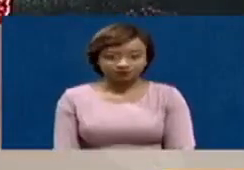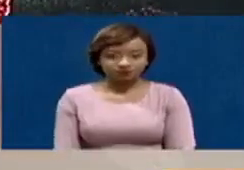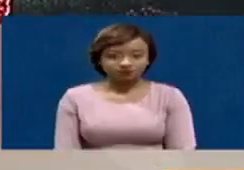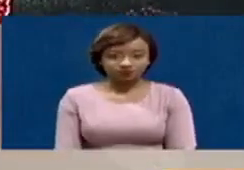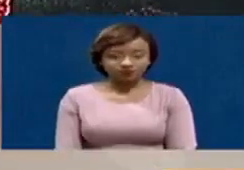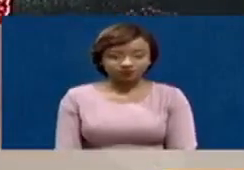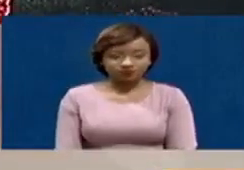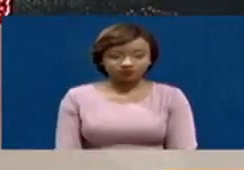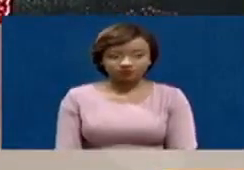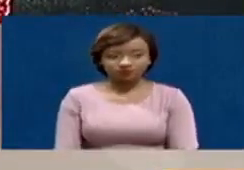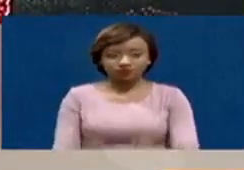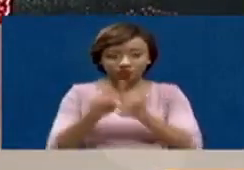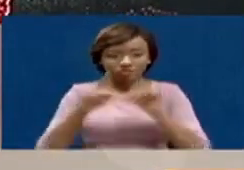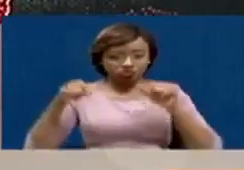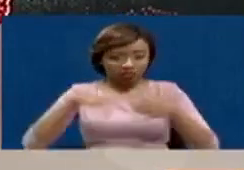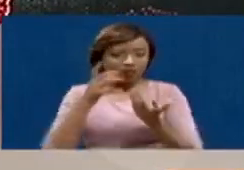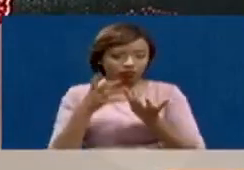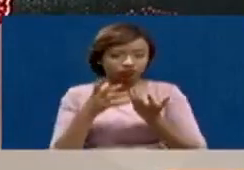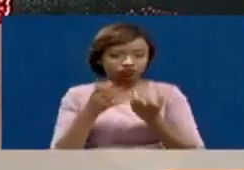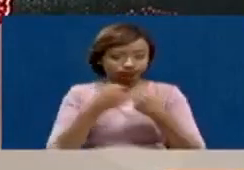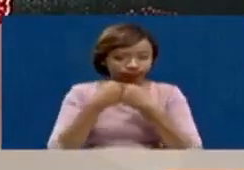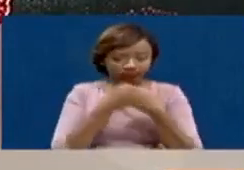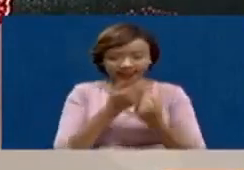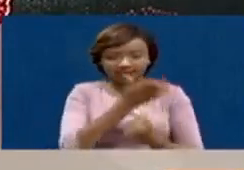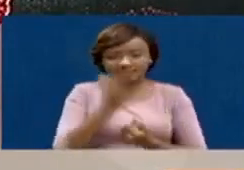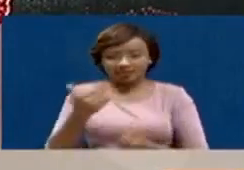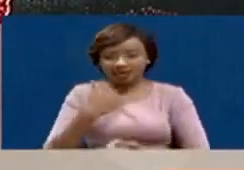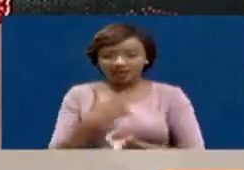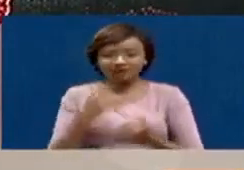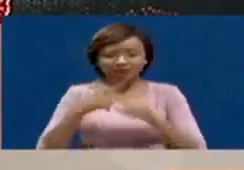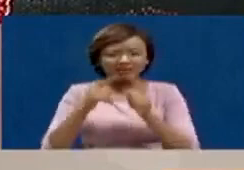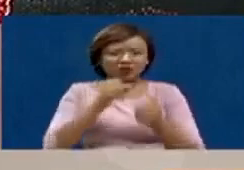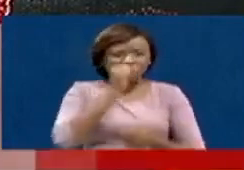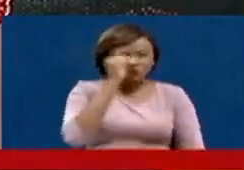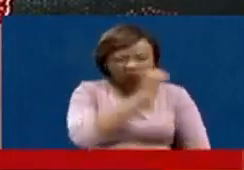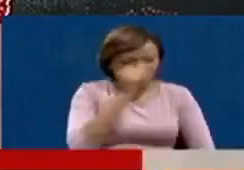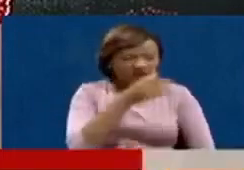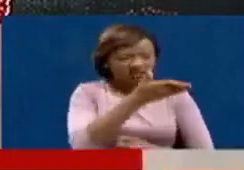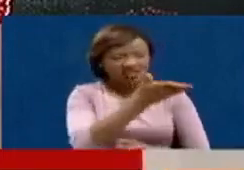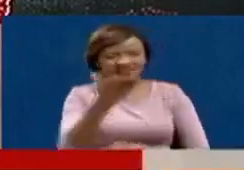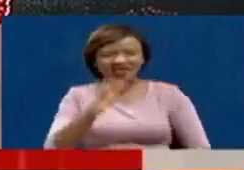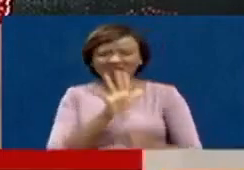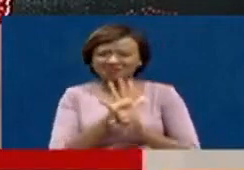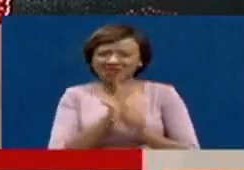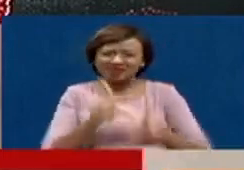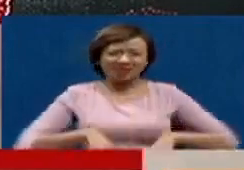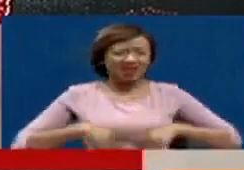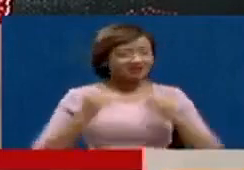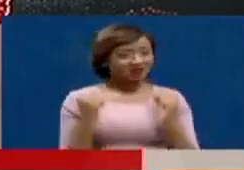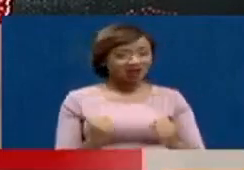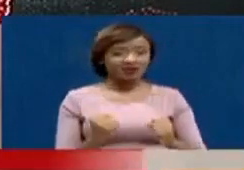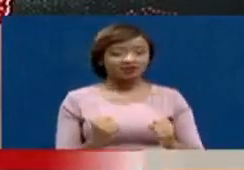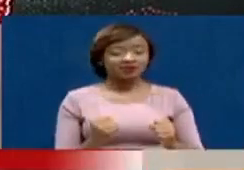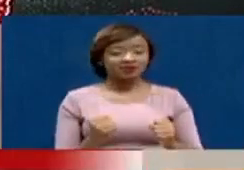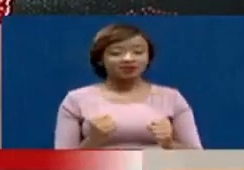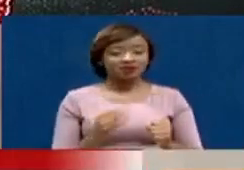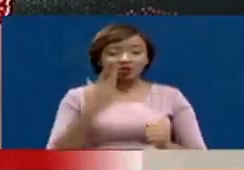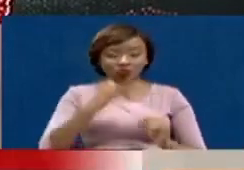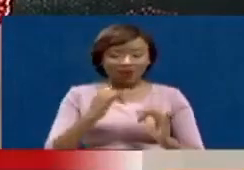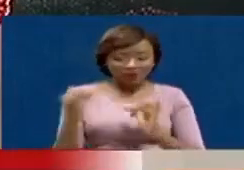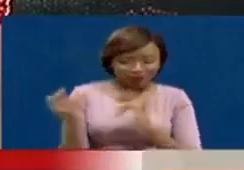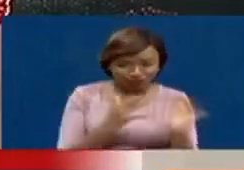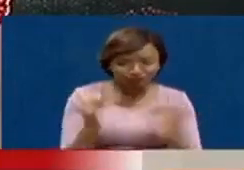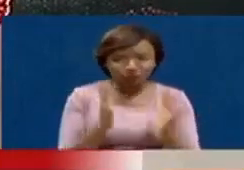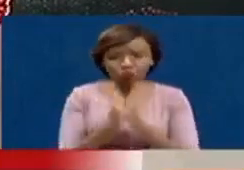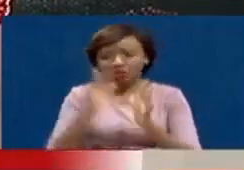So with the dusk to dawn curfew now in full effect, the lives of street families in Nairobi has become even much harder. From running battles with